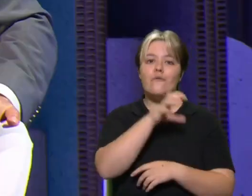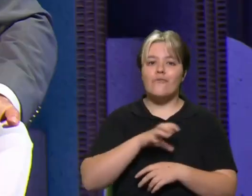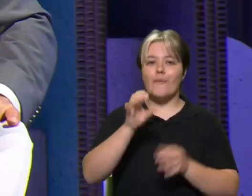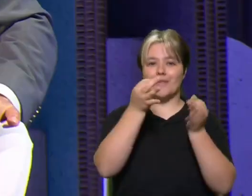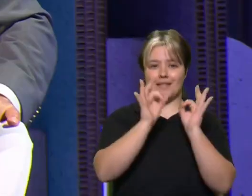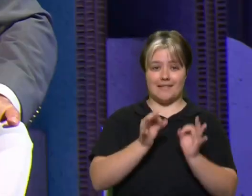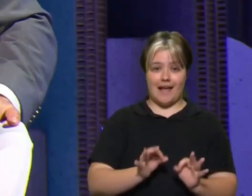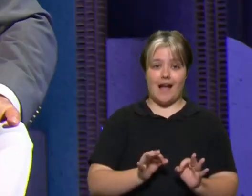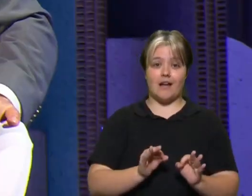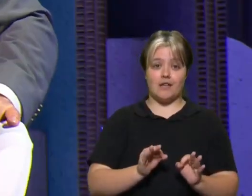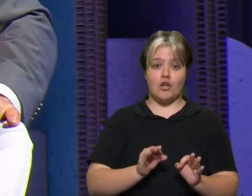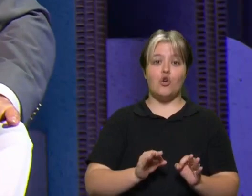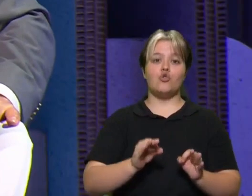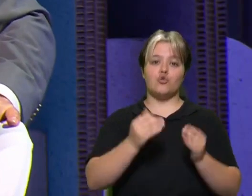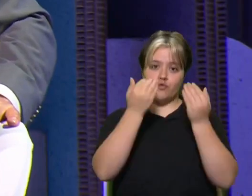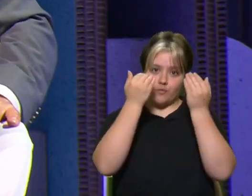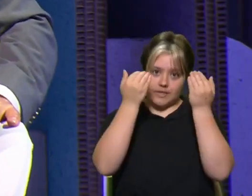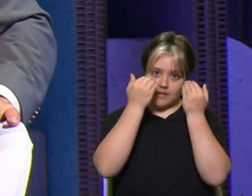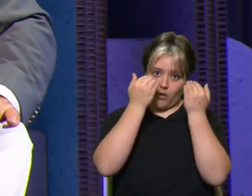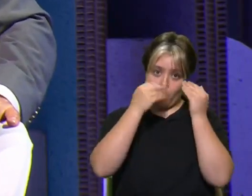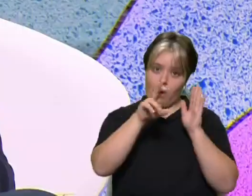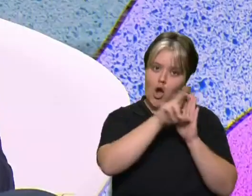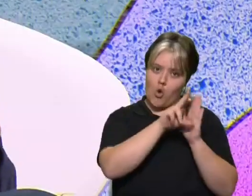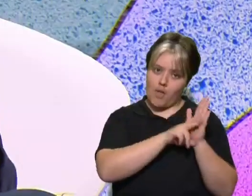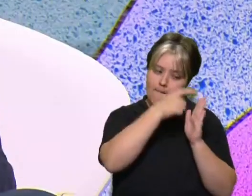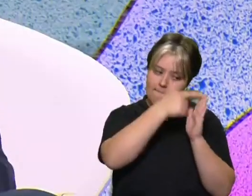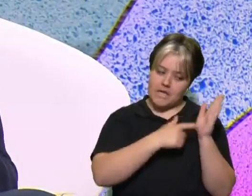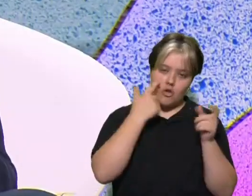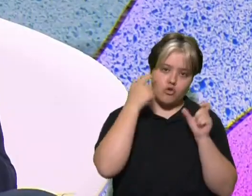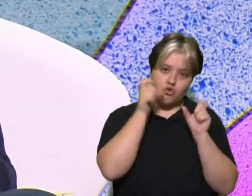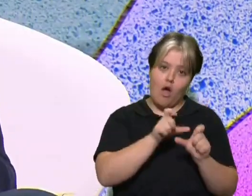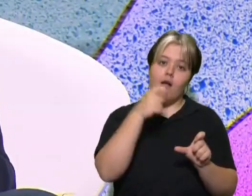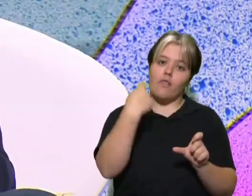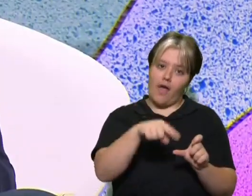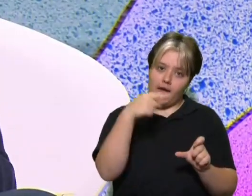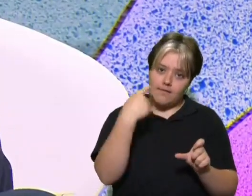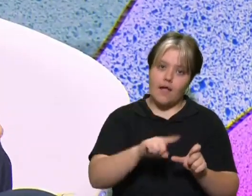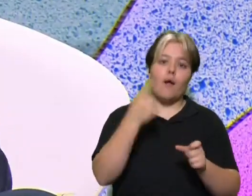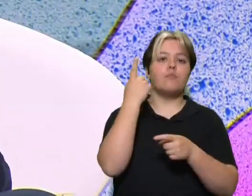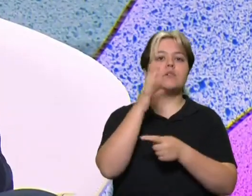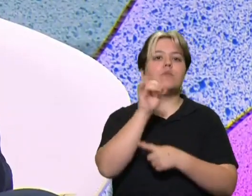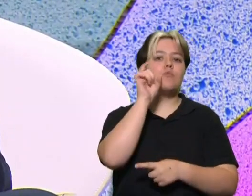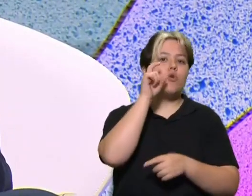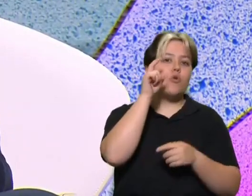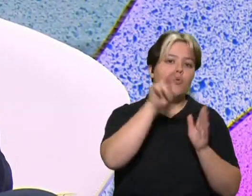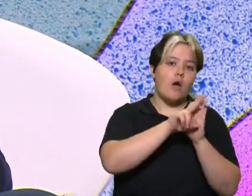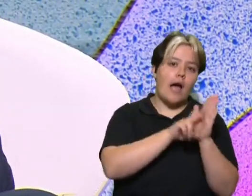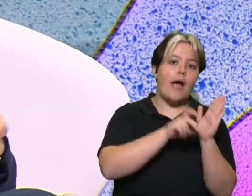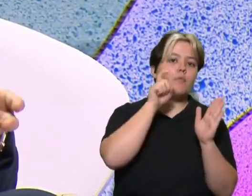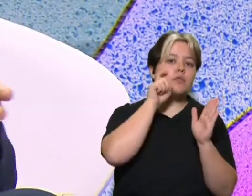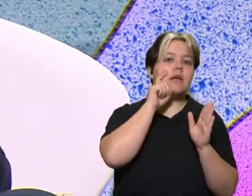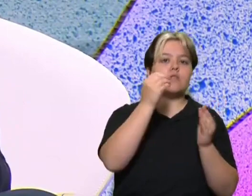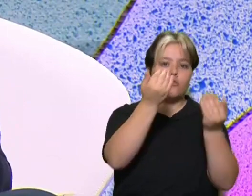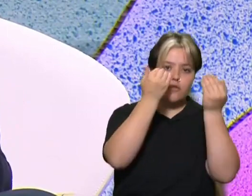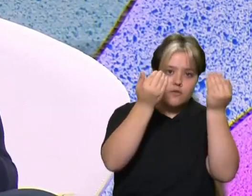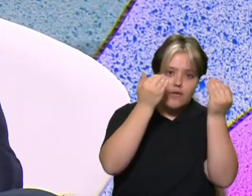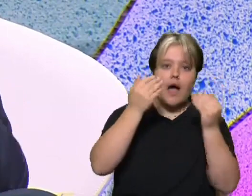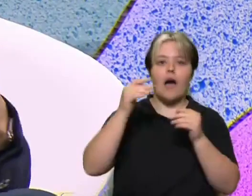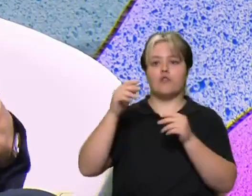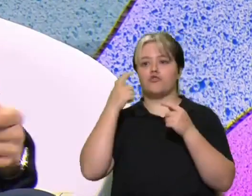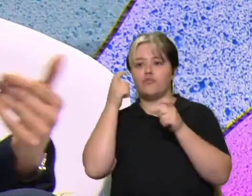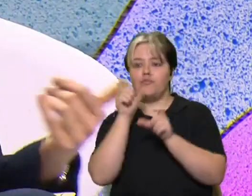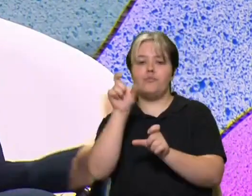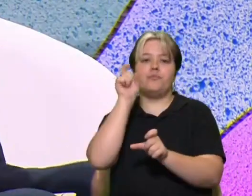to knowledge. It's hyper regulated. There's a regulation on data